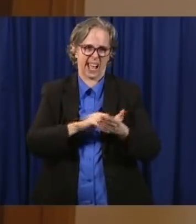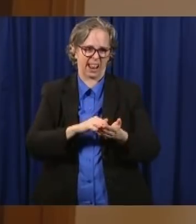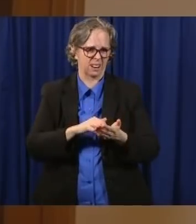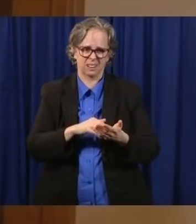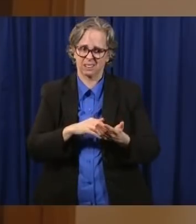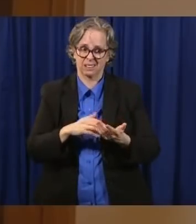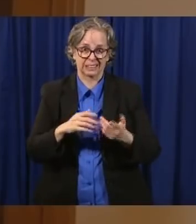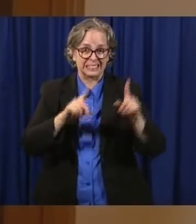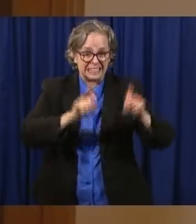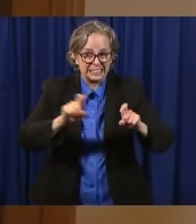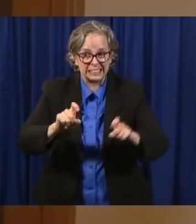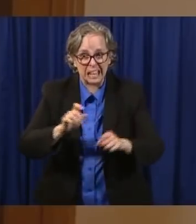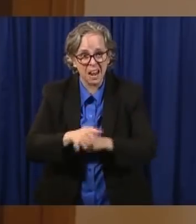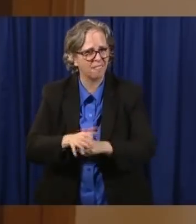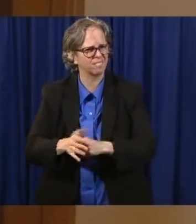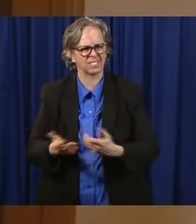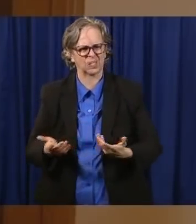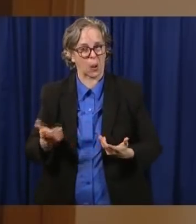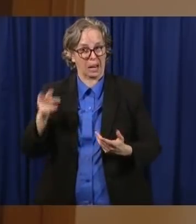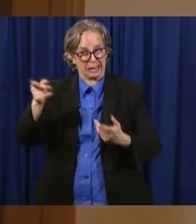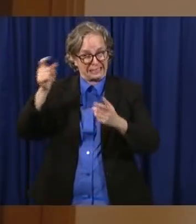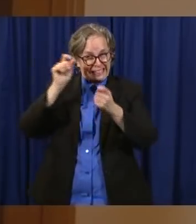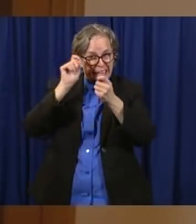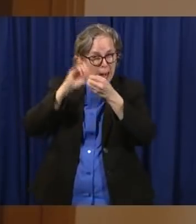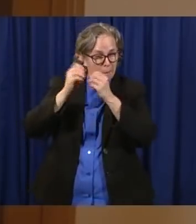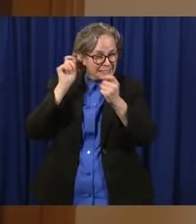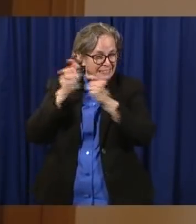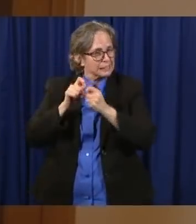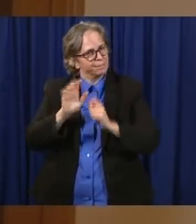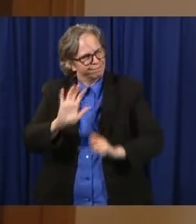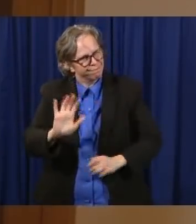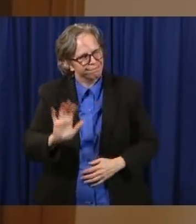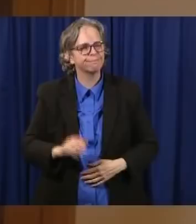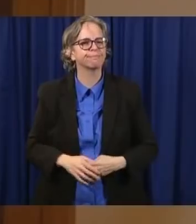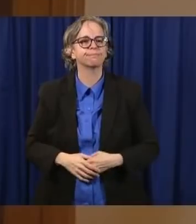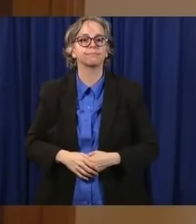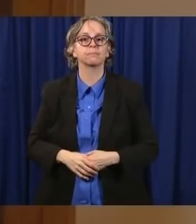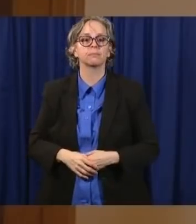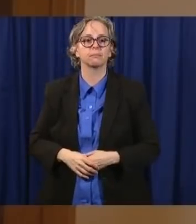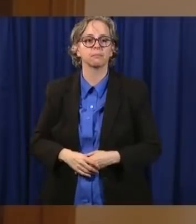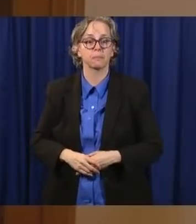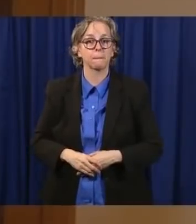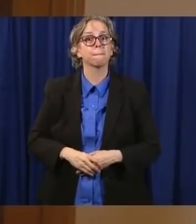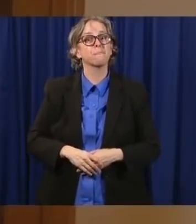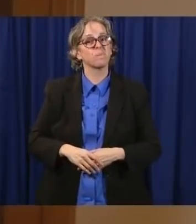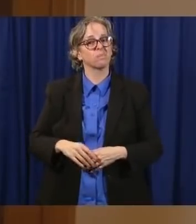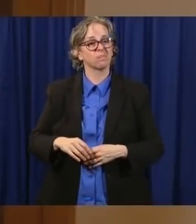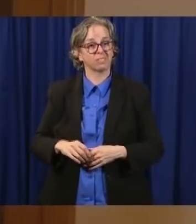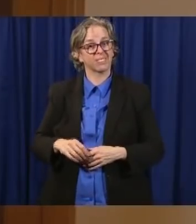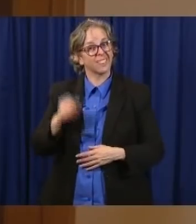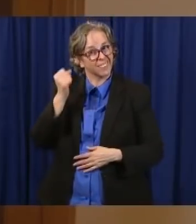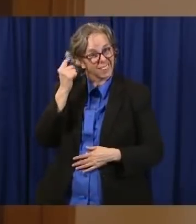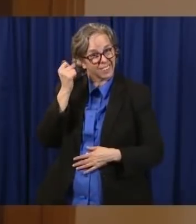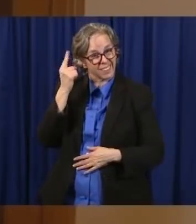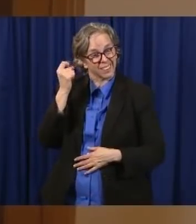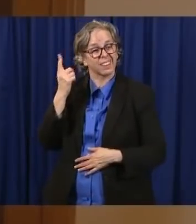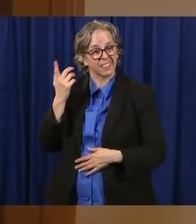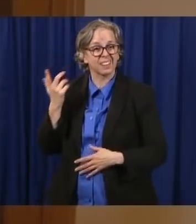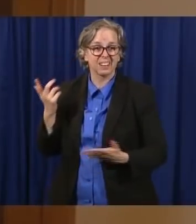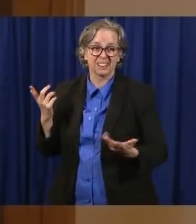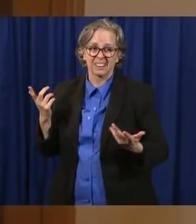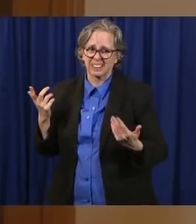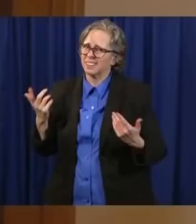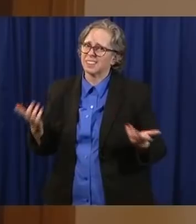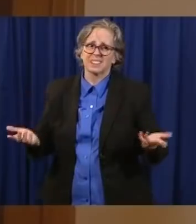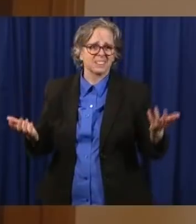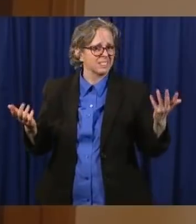that number. Today we went up by 355. Any one day doesn't tell us a lot. We still get a lot of backlog